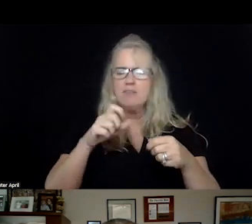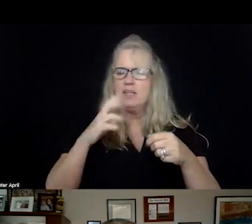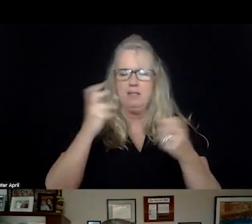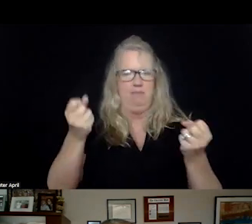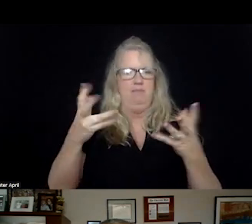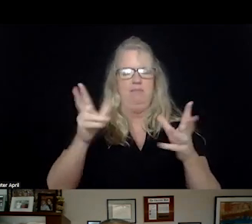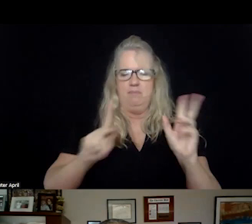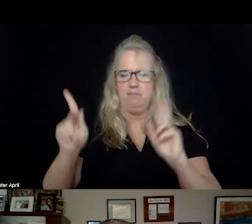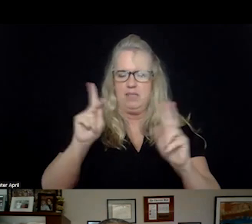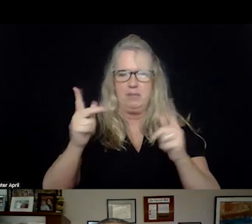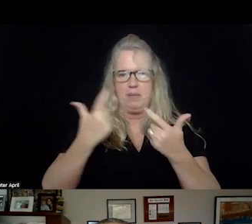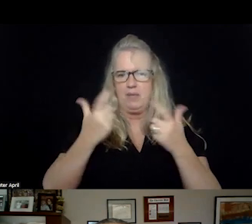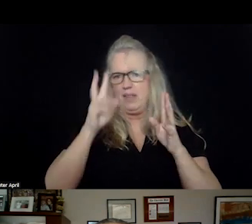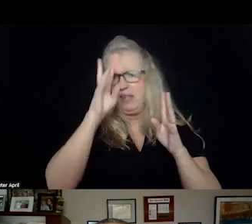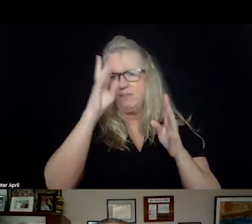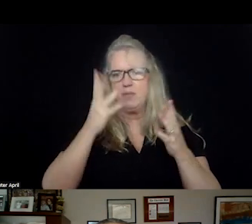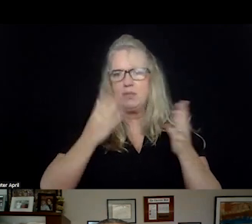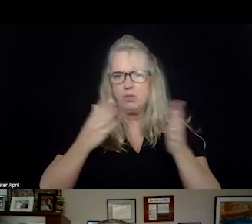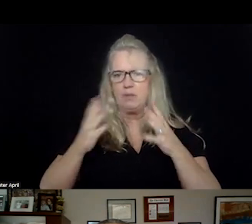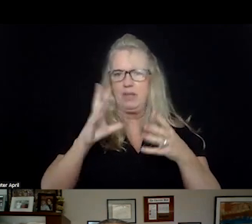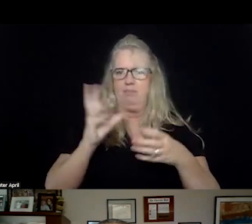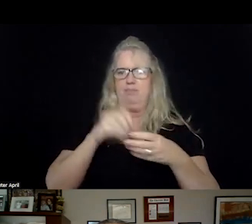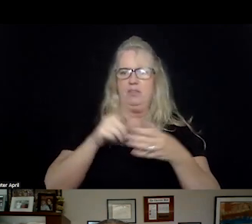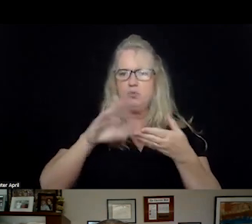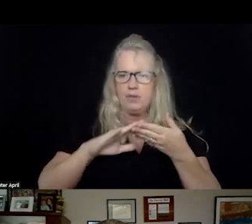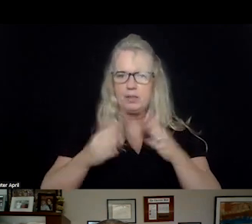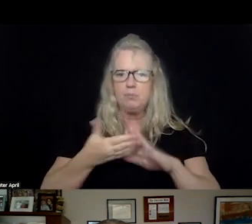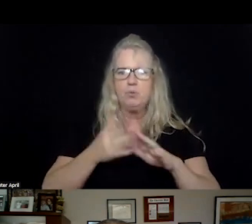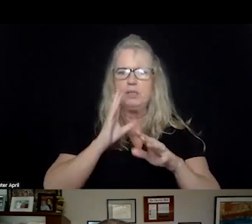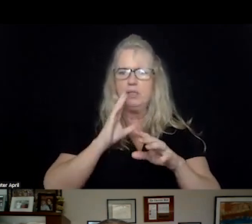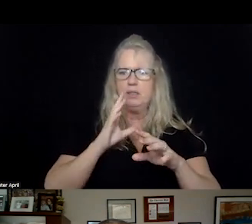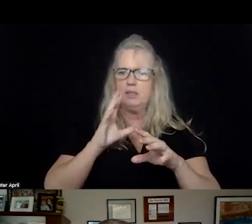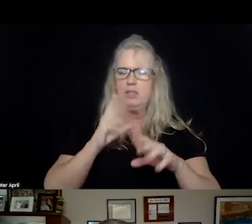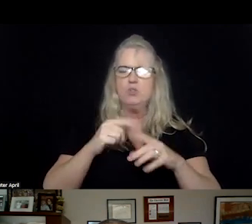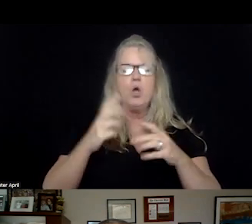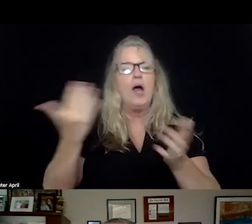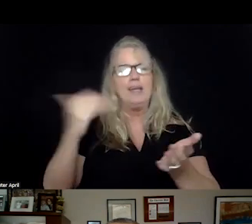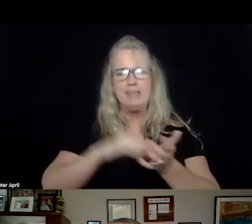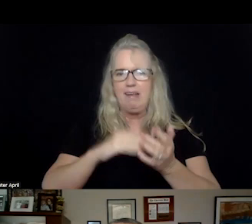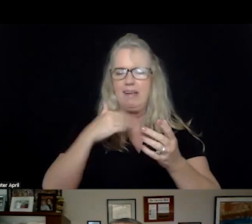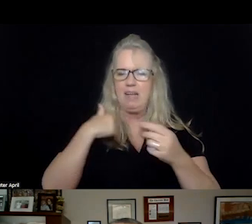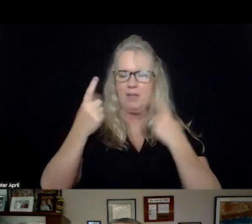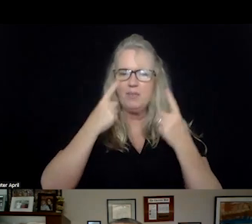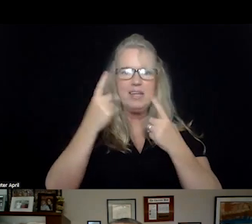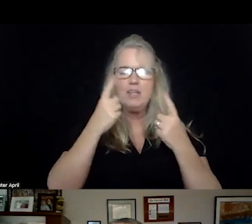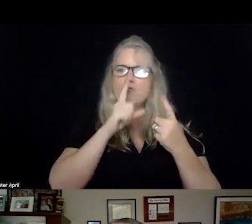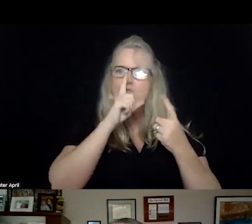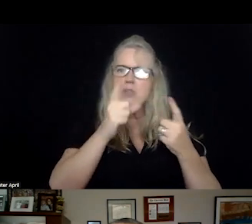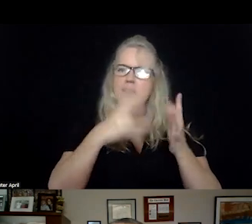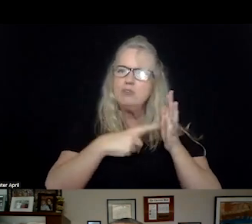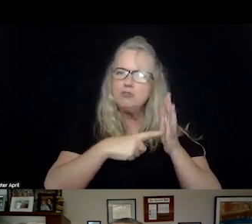on how you embed services into a community, and the community being a part of that. And so again, I think the beauty of that is that it's